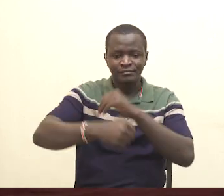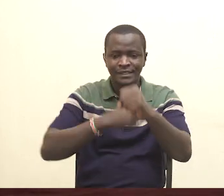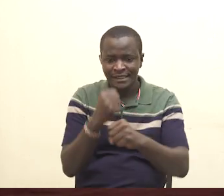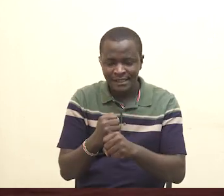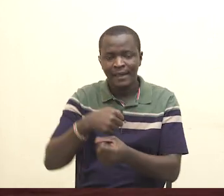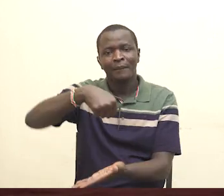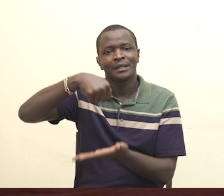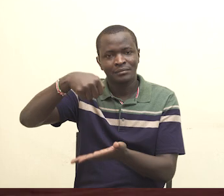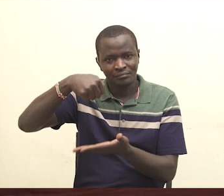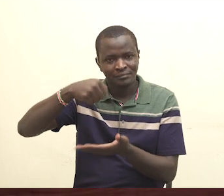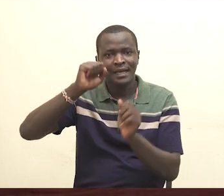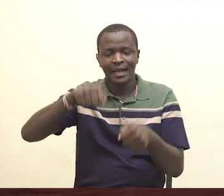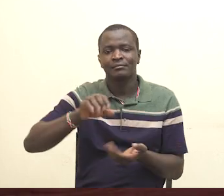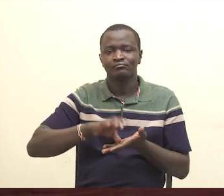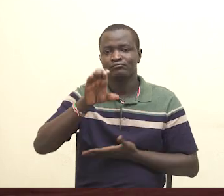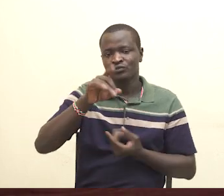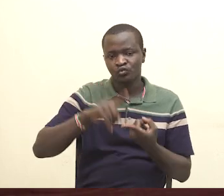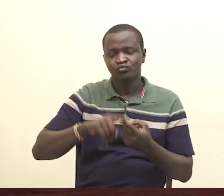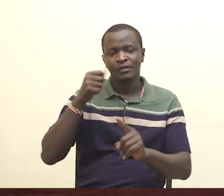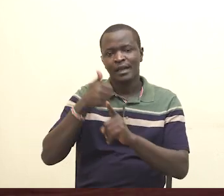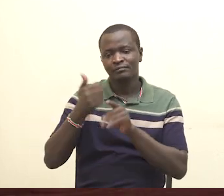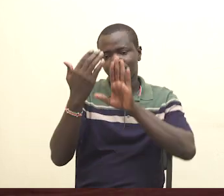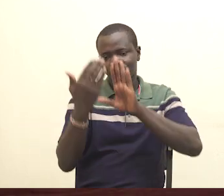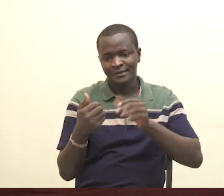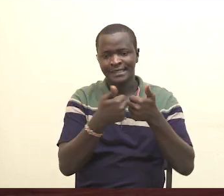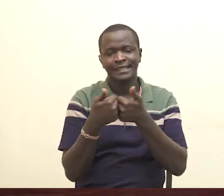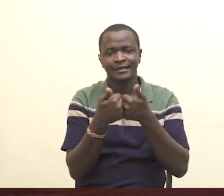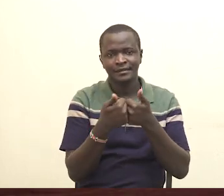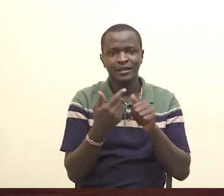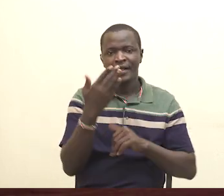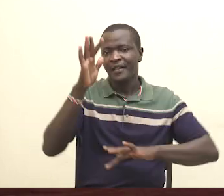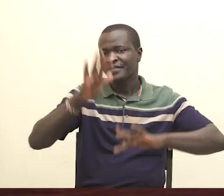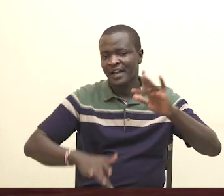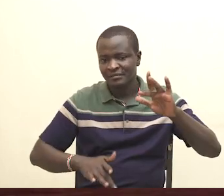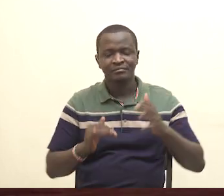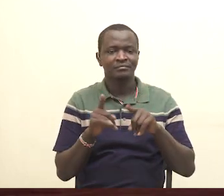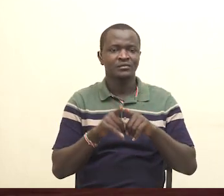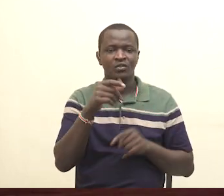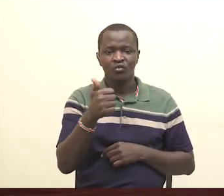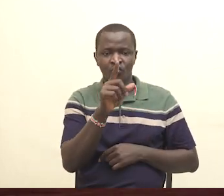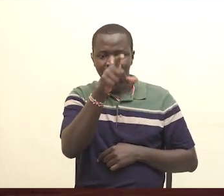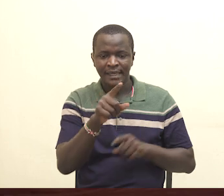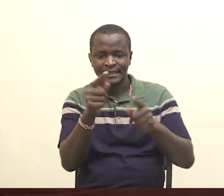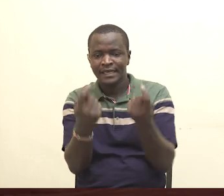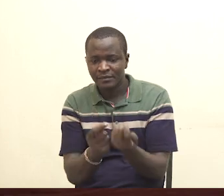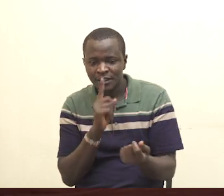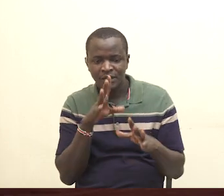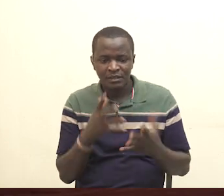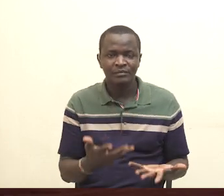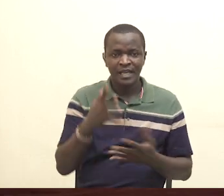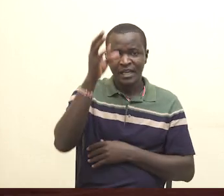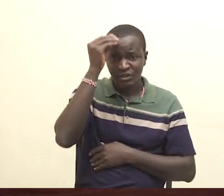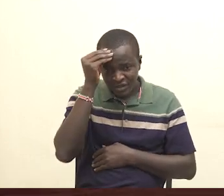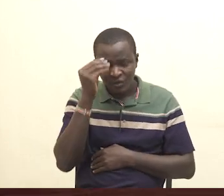budget will be allocated to address these challenges, rather than addressing one at a time. Say education,